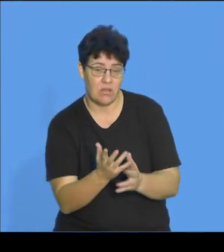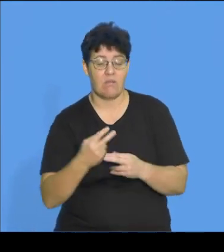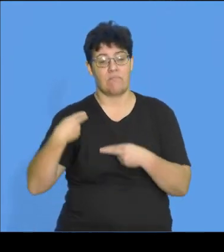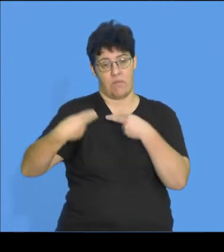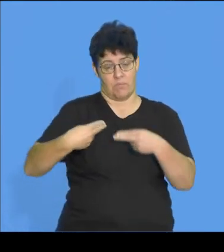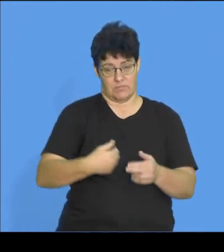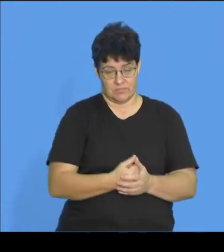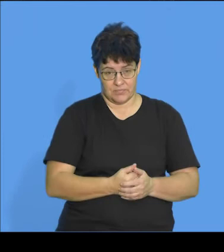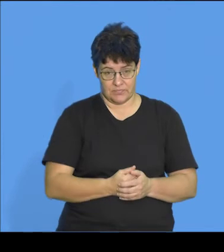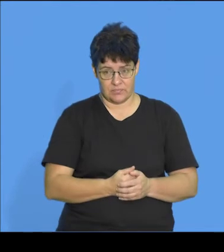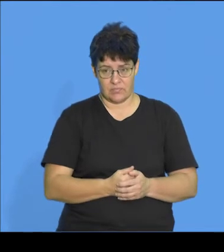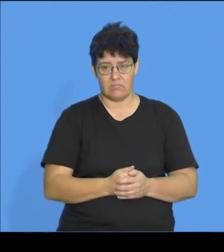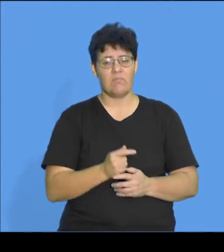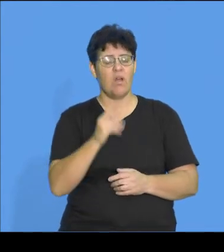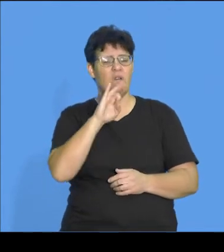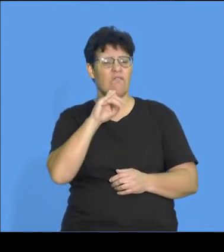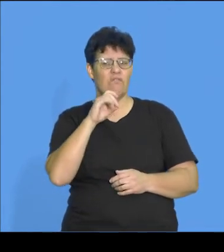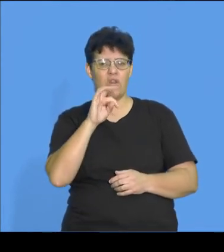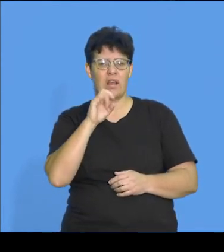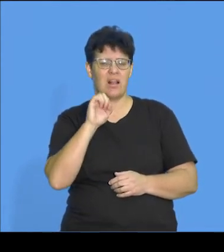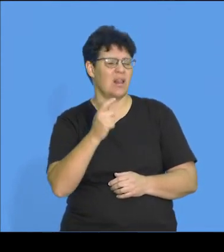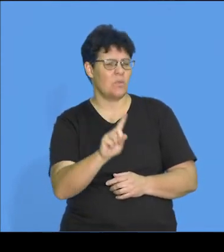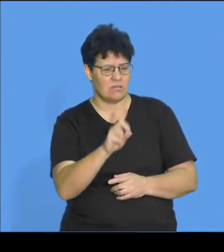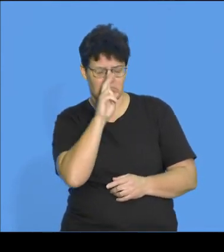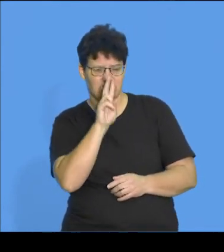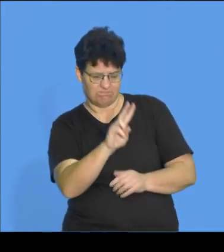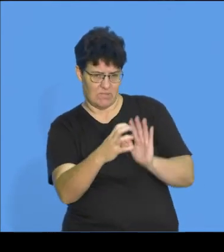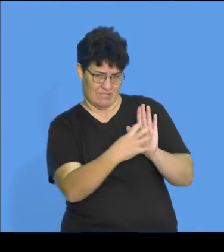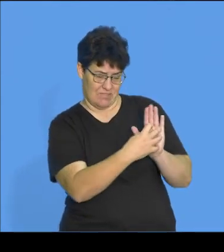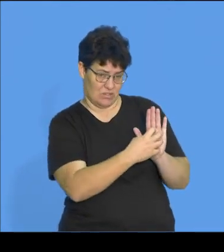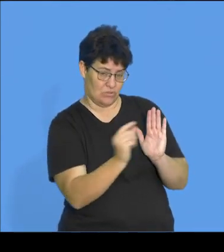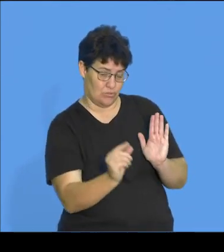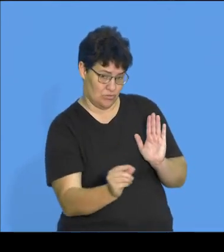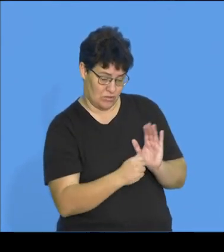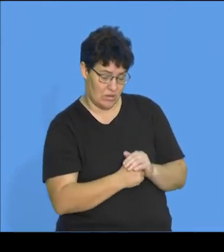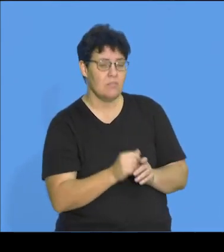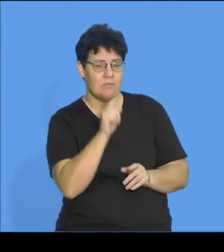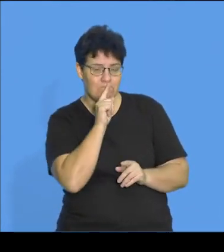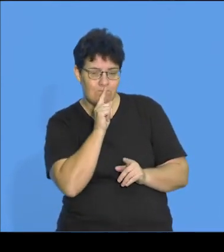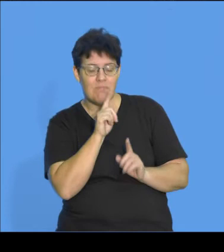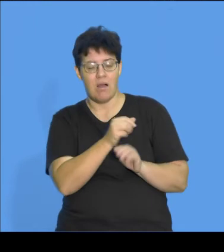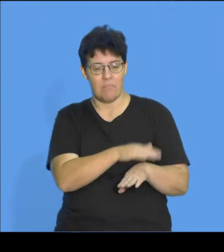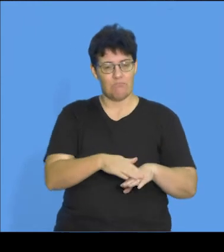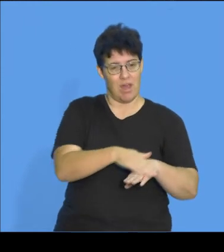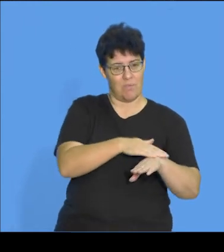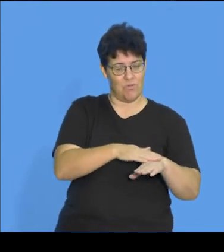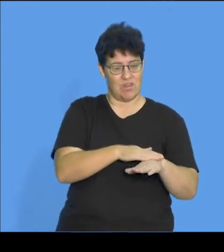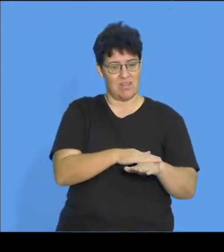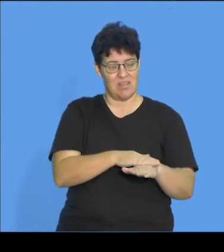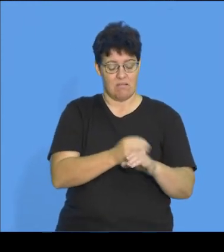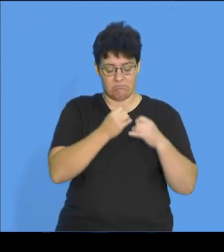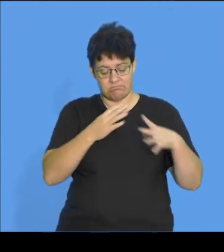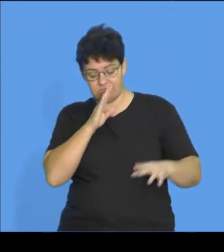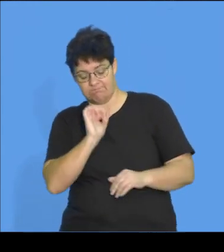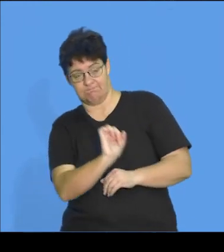think about what a follicle is. We're going to look at a diagram in a bit that refers to the primary follicle. And so FSH